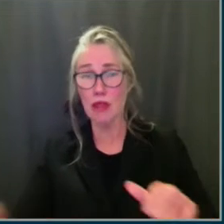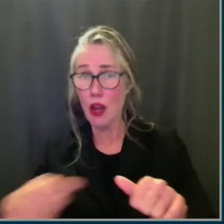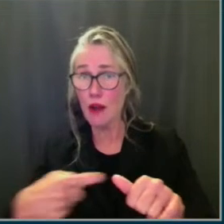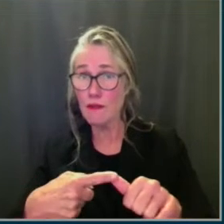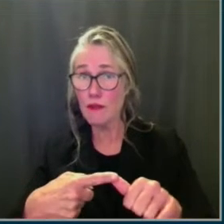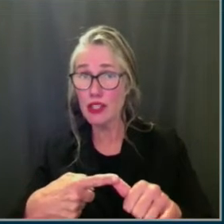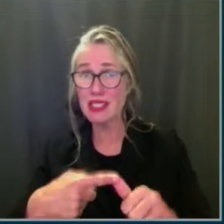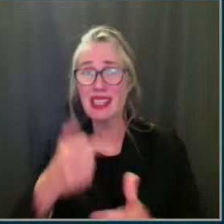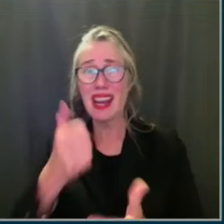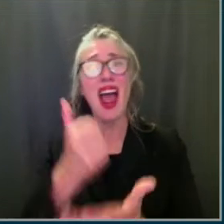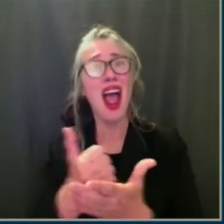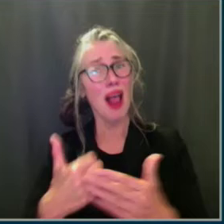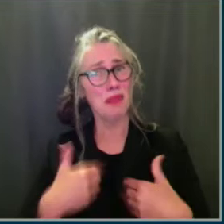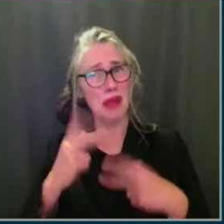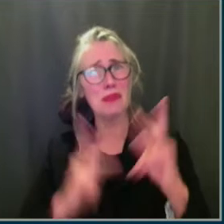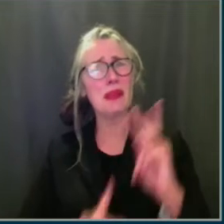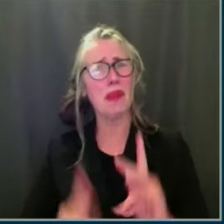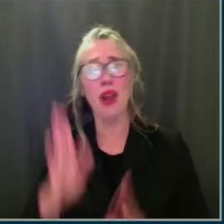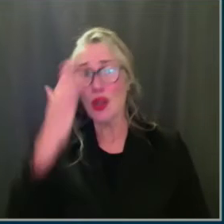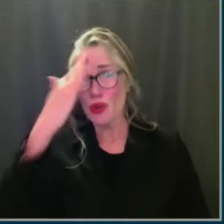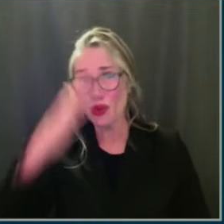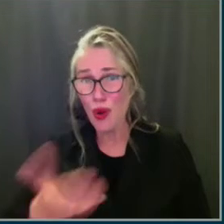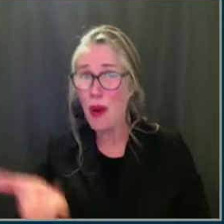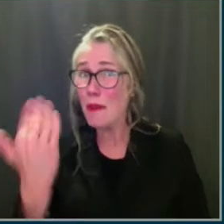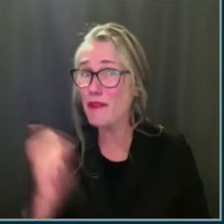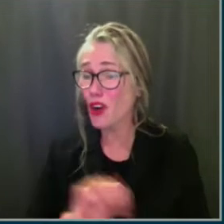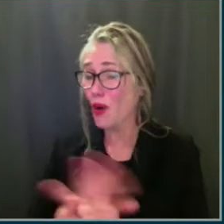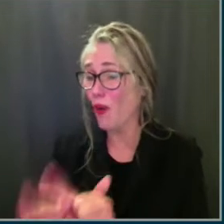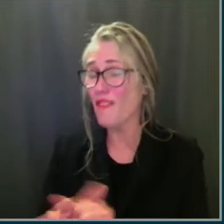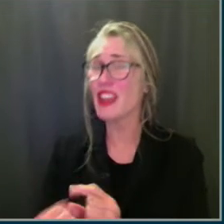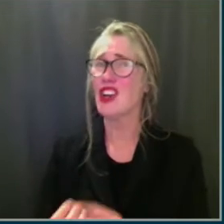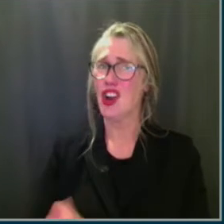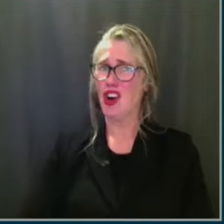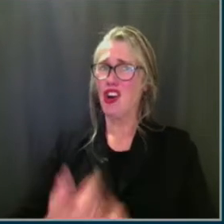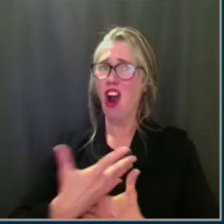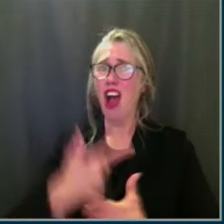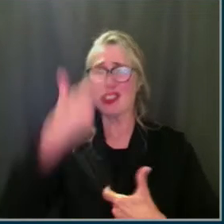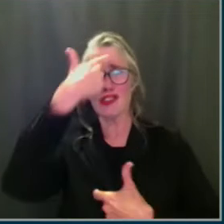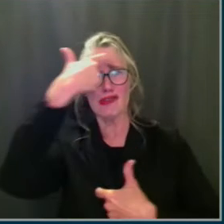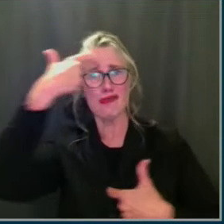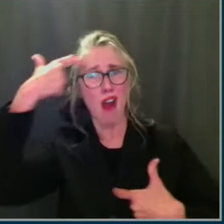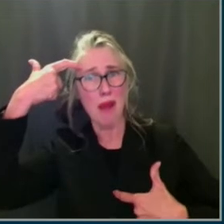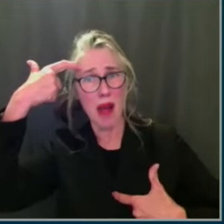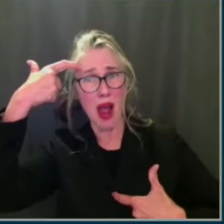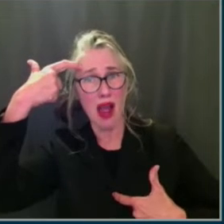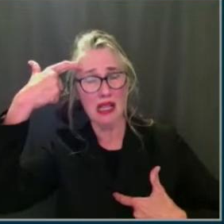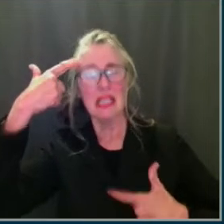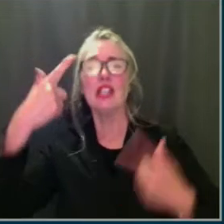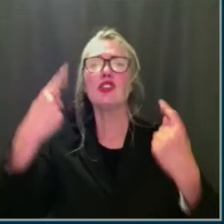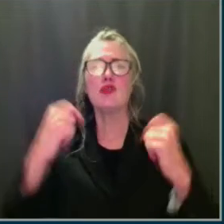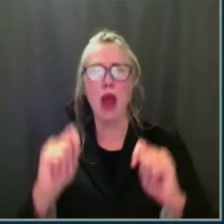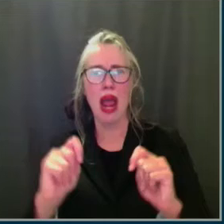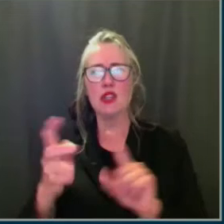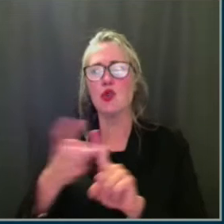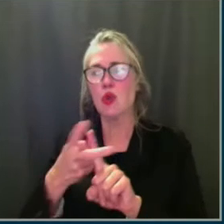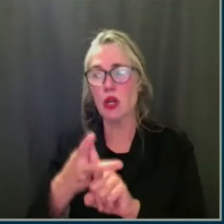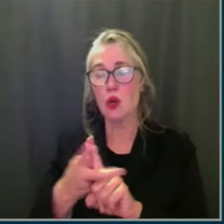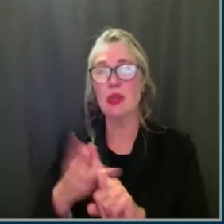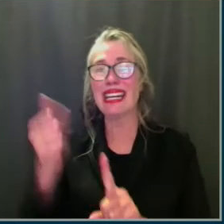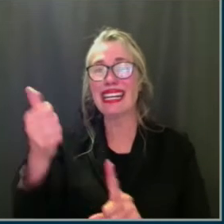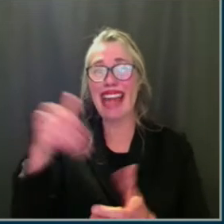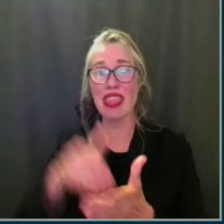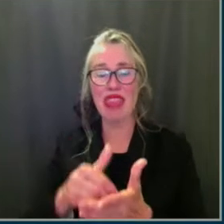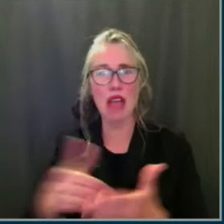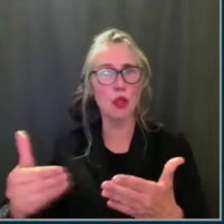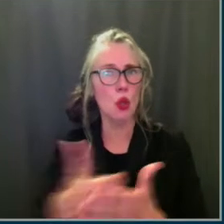people heal from the trauma of the pandemic. And that's why, as we speak, we're working on a plan to help us recruit 10,000 new